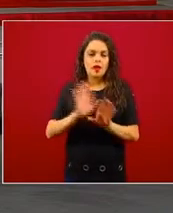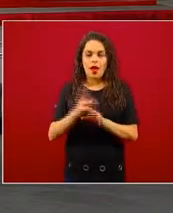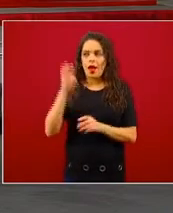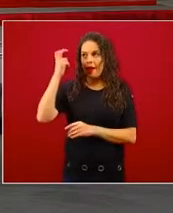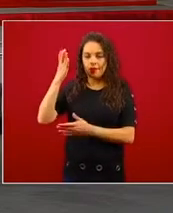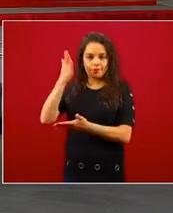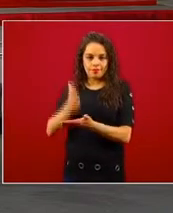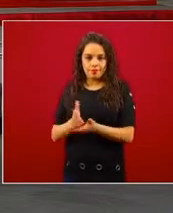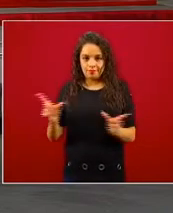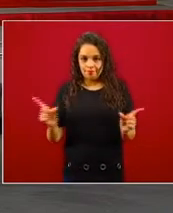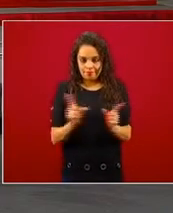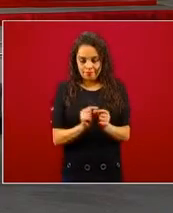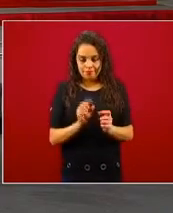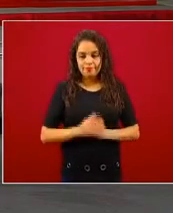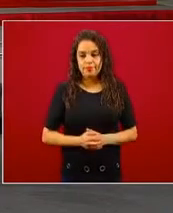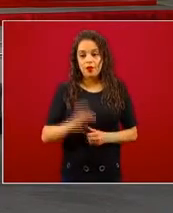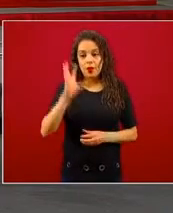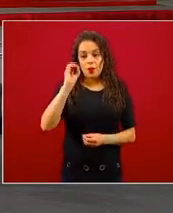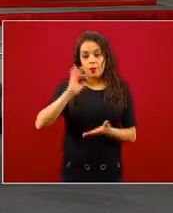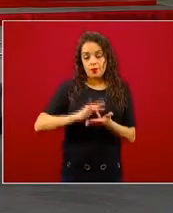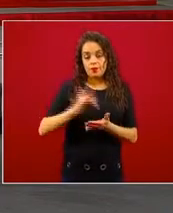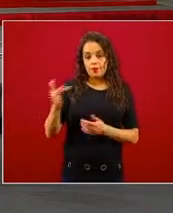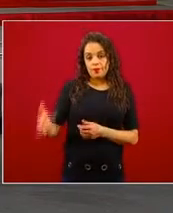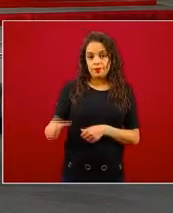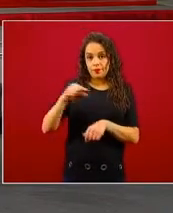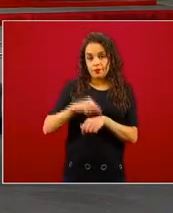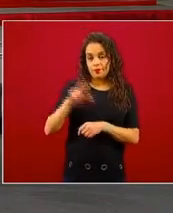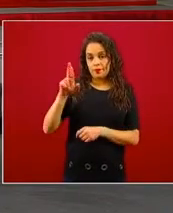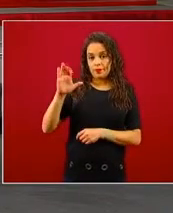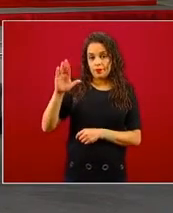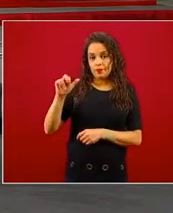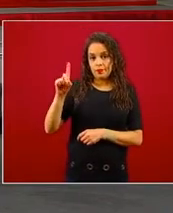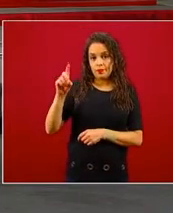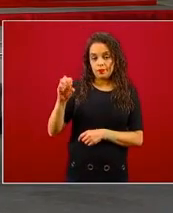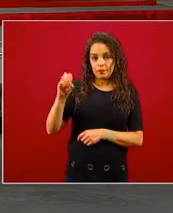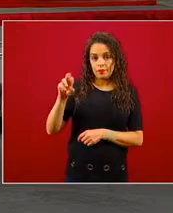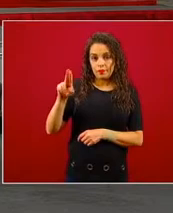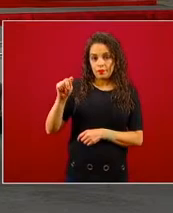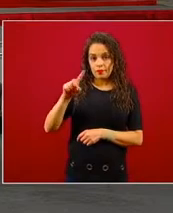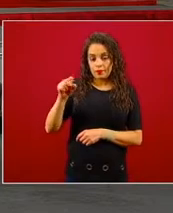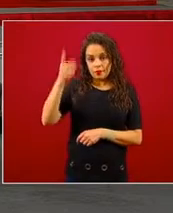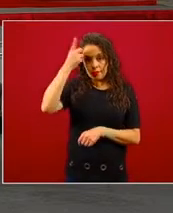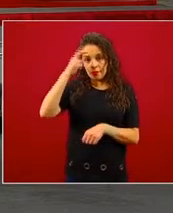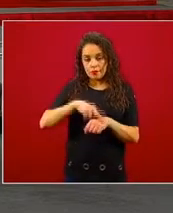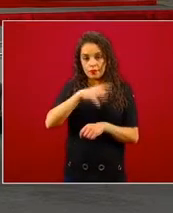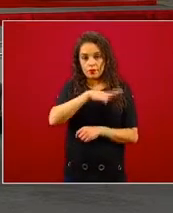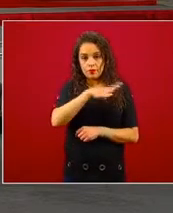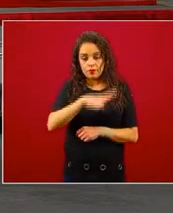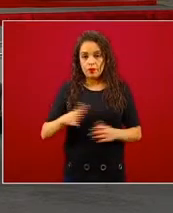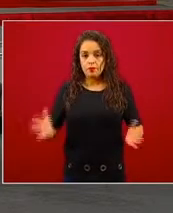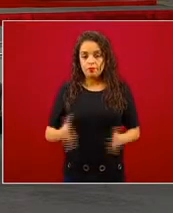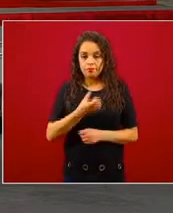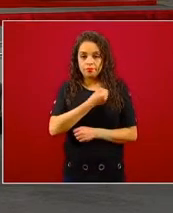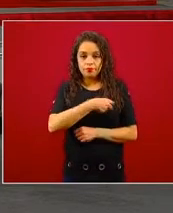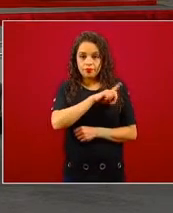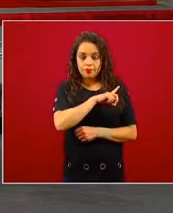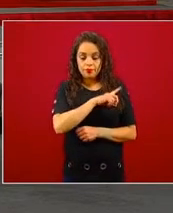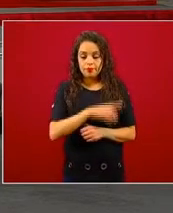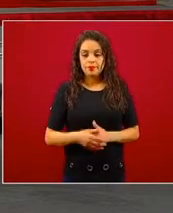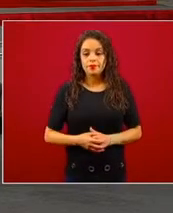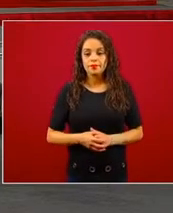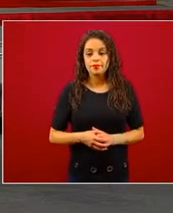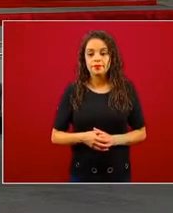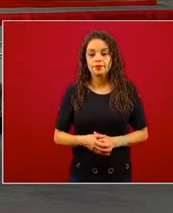one. Gracias. Okay, so Muchas that's gracias, it doctor then. Ricardo Cortés, director Thank you, general Dr. de Ricardo Promoción de Cortés. la Salud.